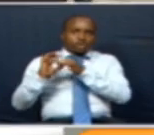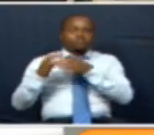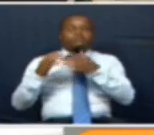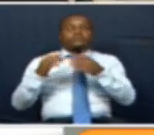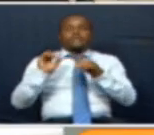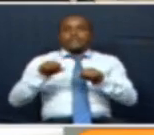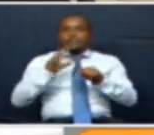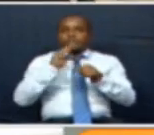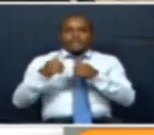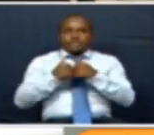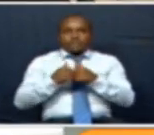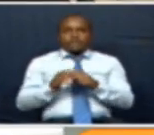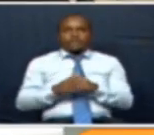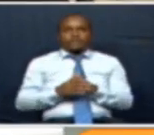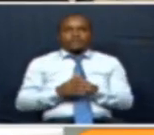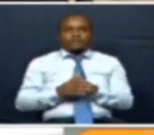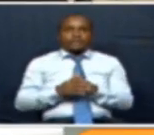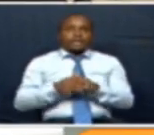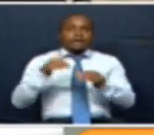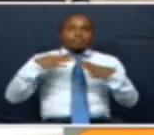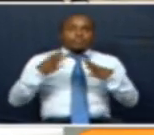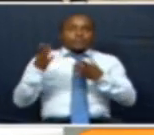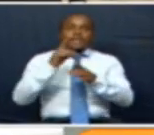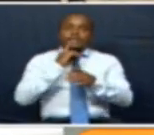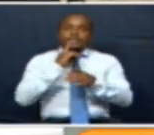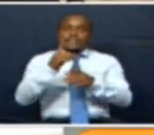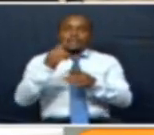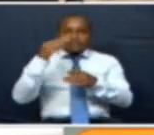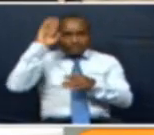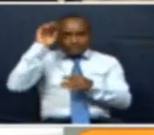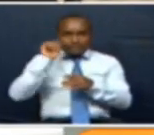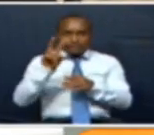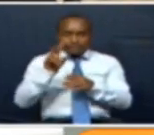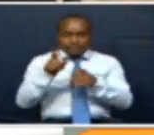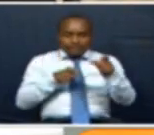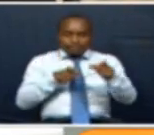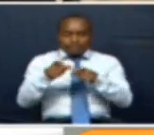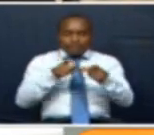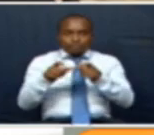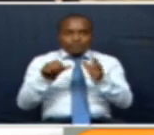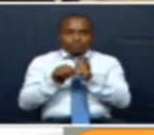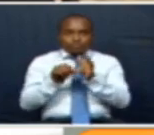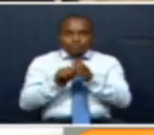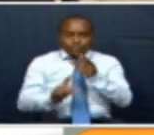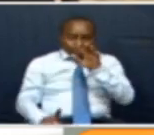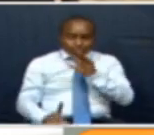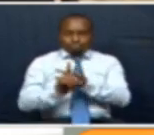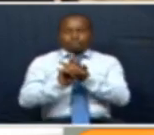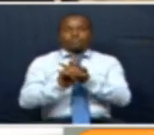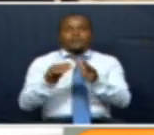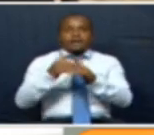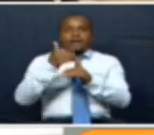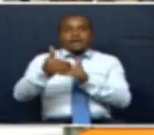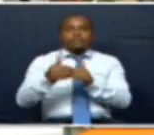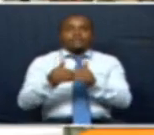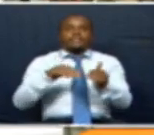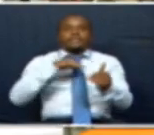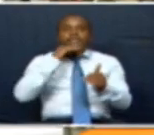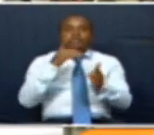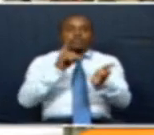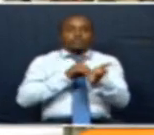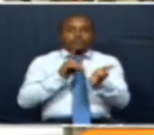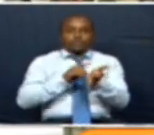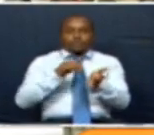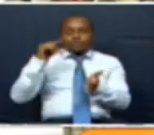challenge. Insiders, however, tell Citizen TV that management wrangles that rocked the institution after the death of Dr. Griffins also